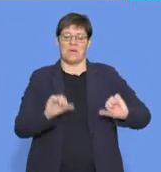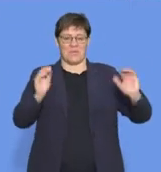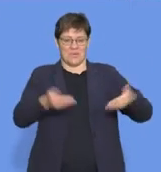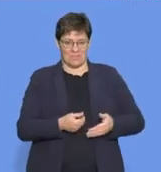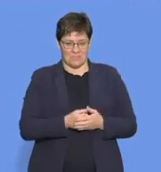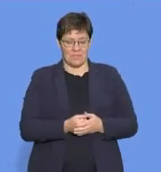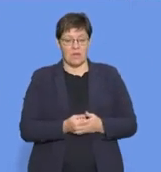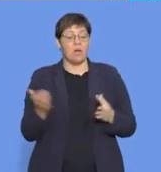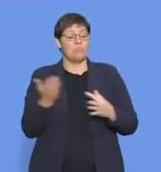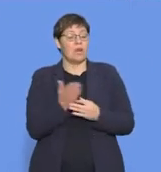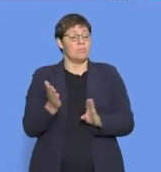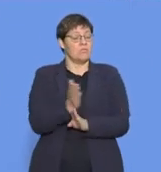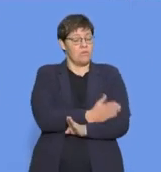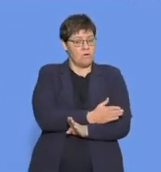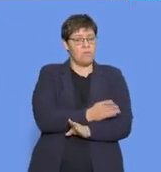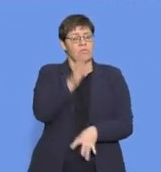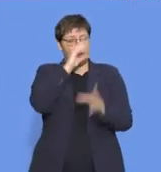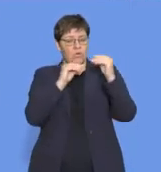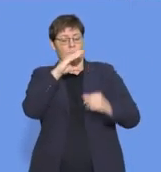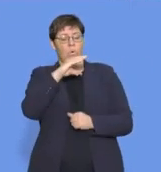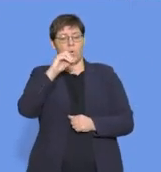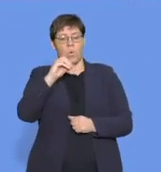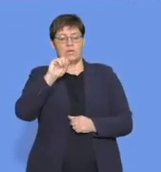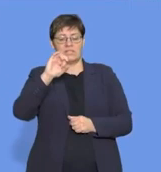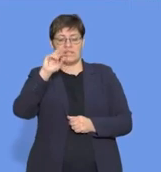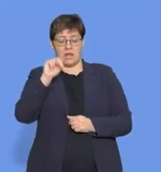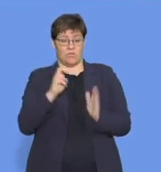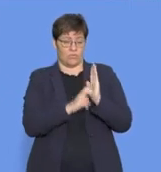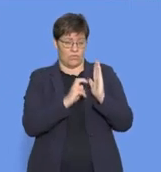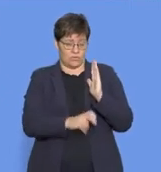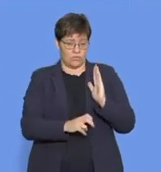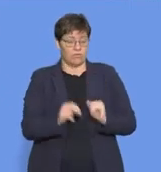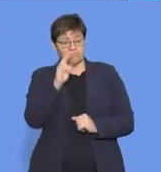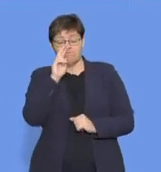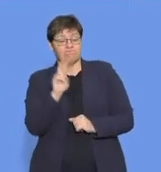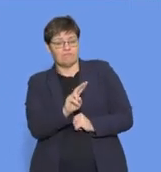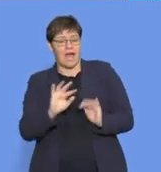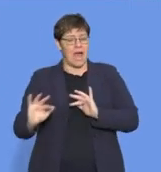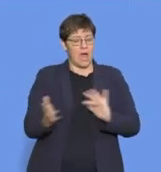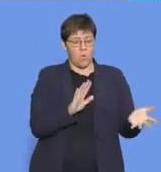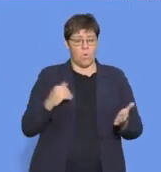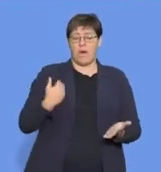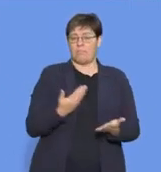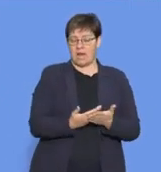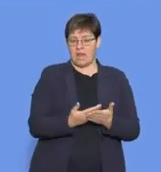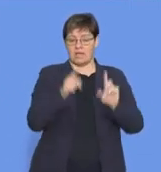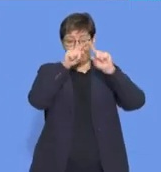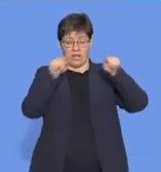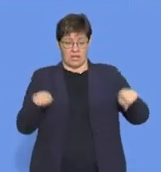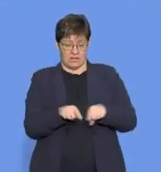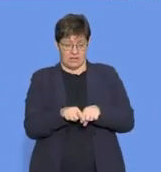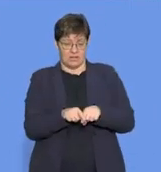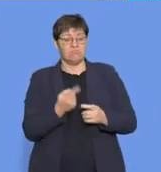welcome back. Before the break, we learned about the cosine rule. Let's go and look at how we can apply it to some